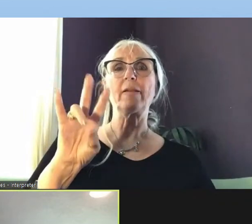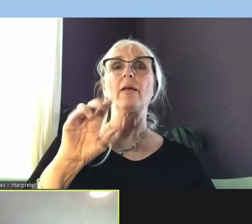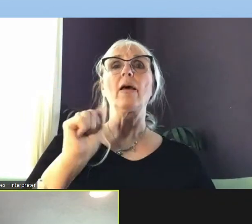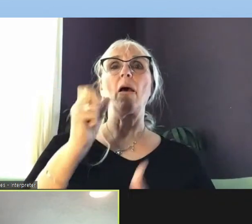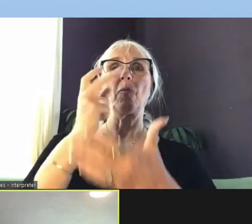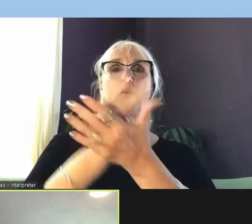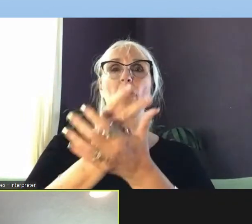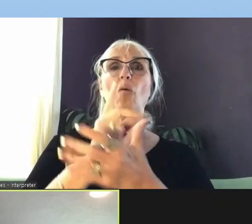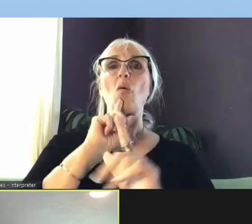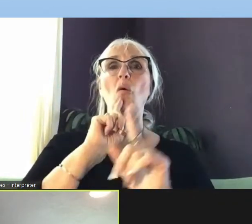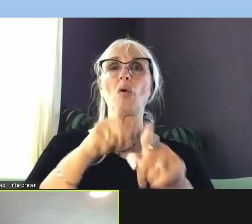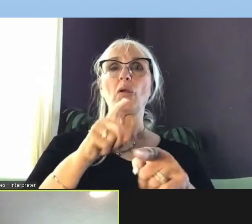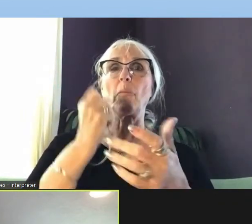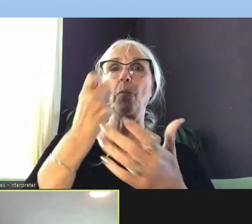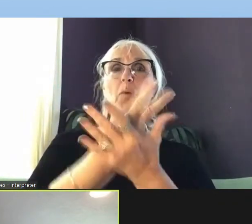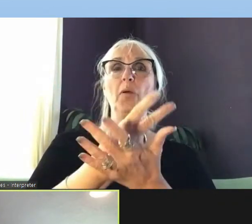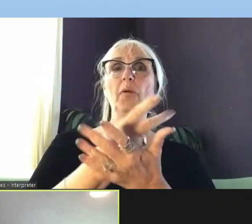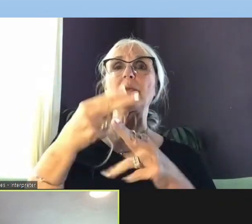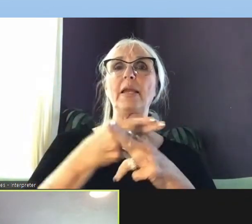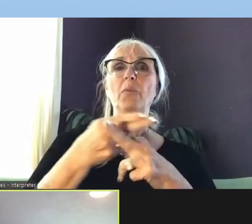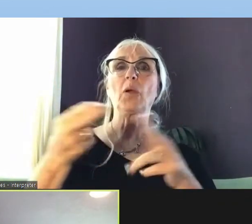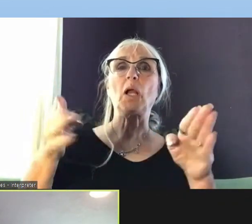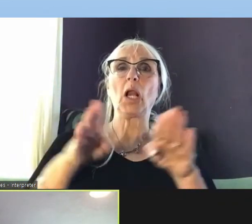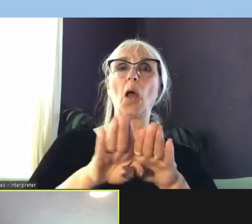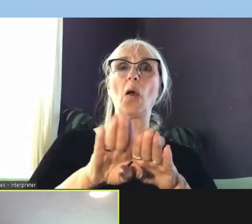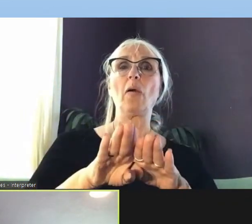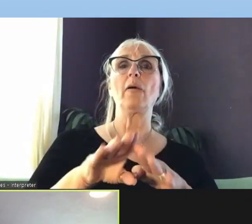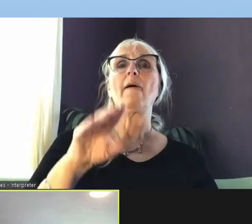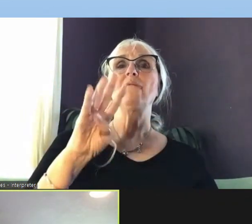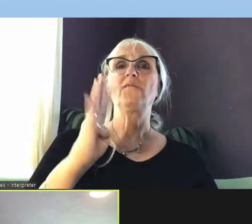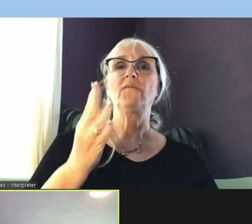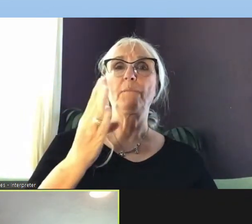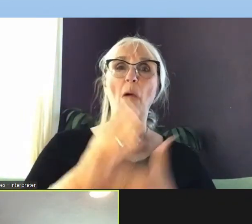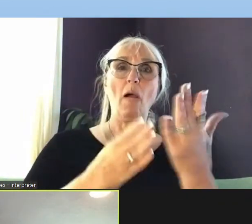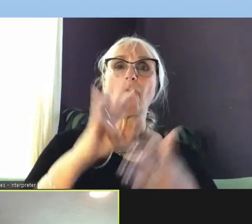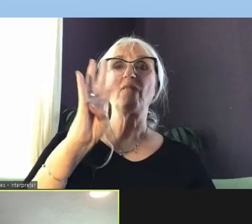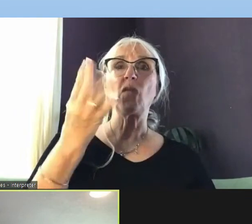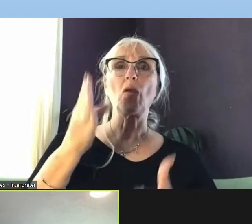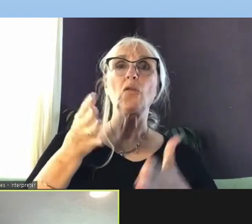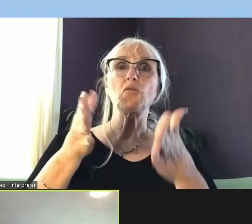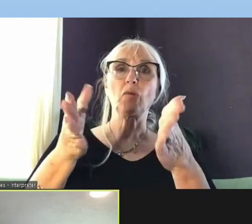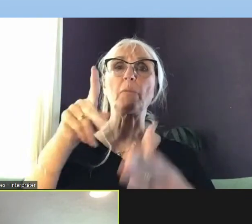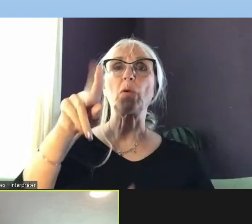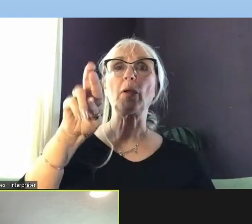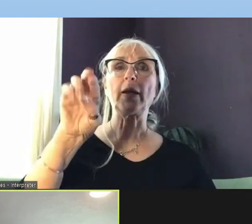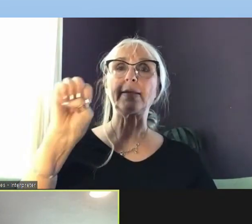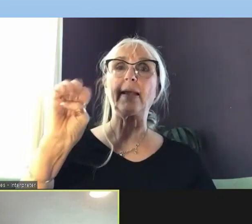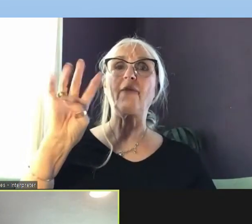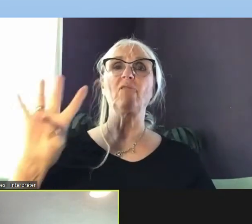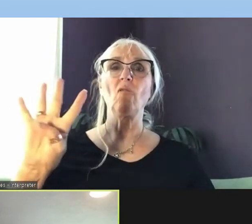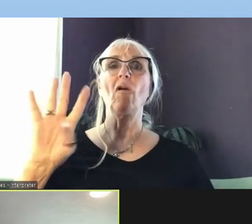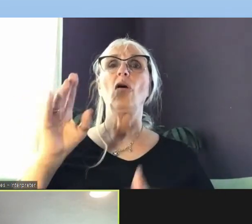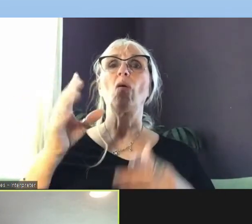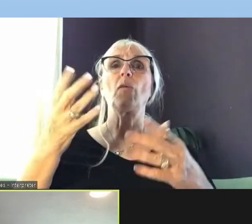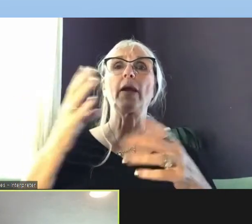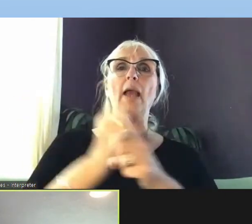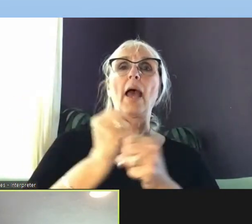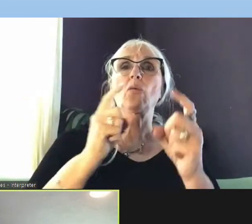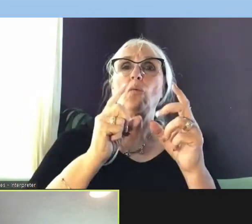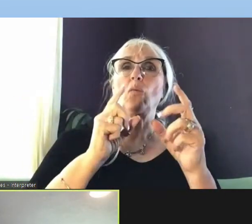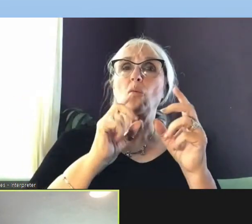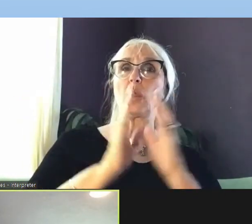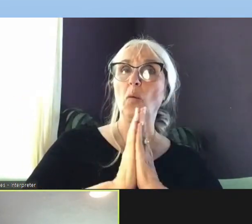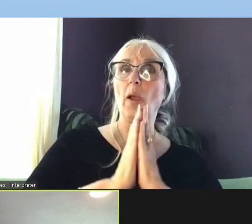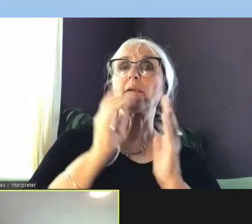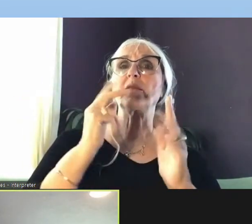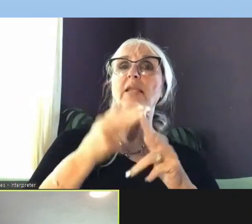order approving the temporary closure of a portion of Ford Street in Precinct 4. We'd received a request for this temporary closure of